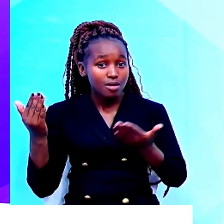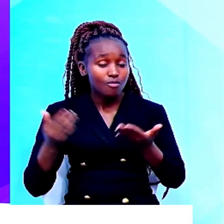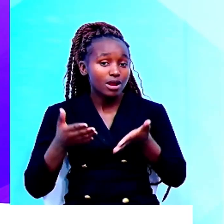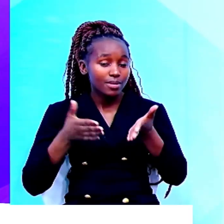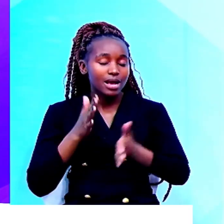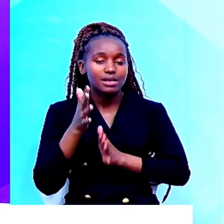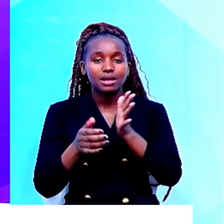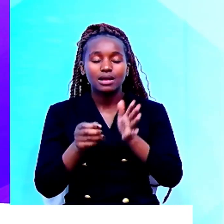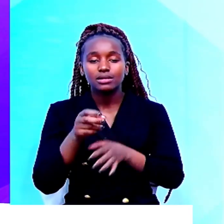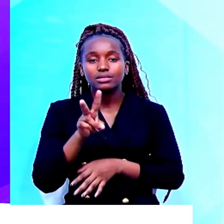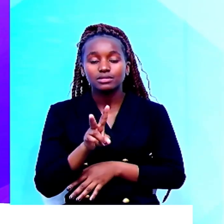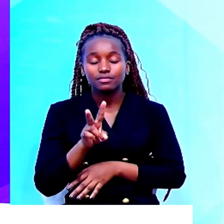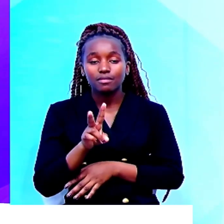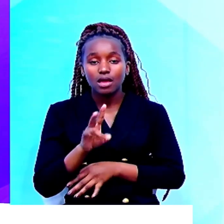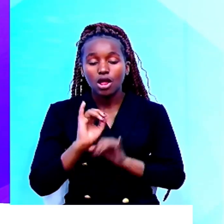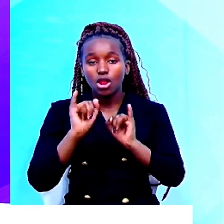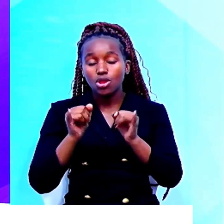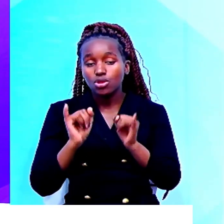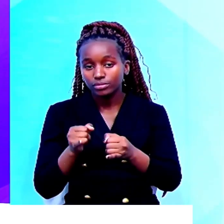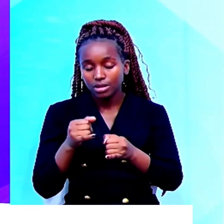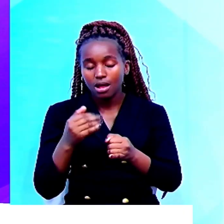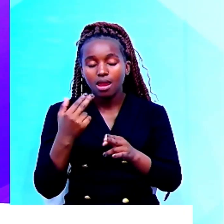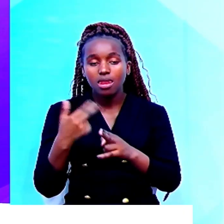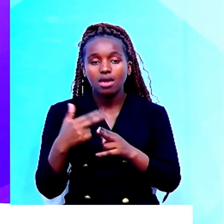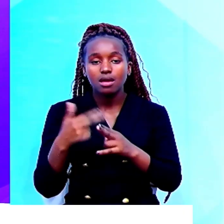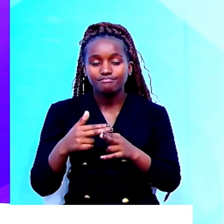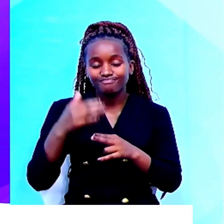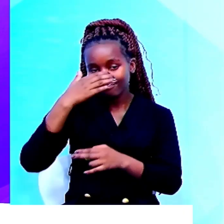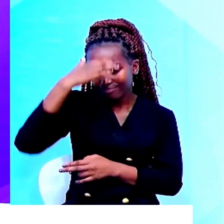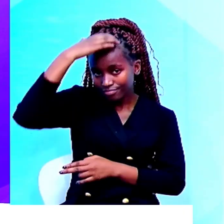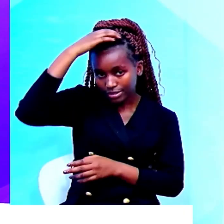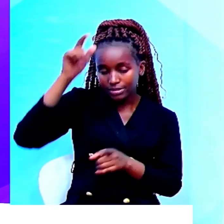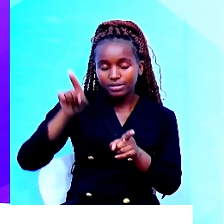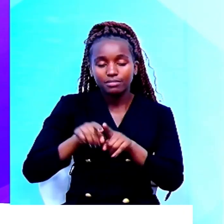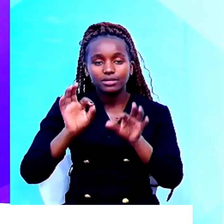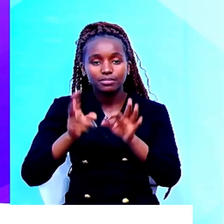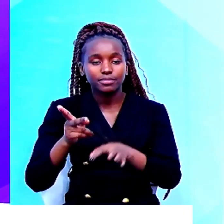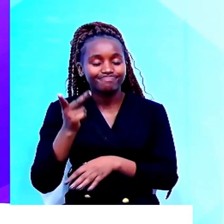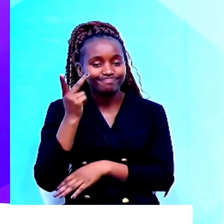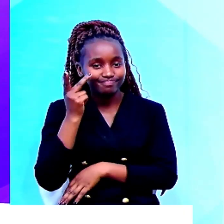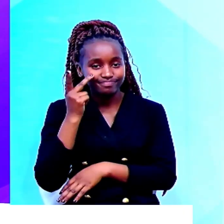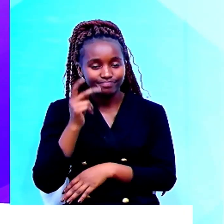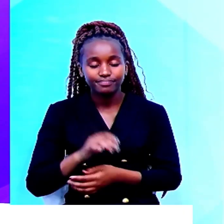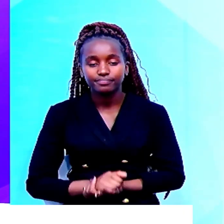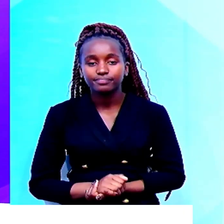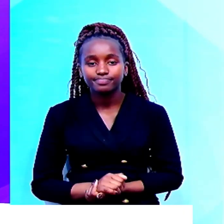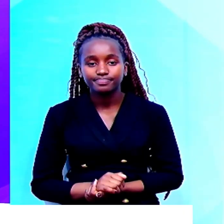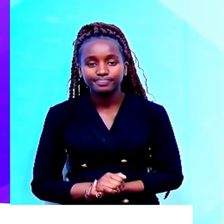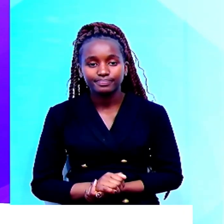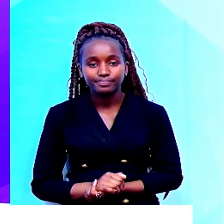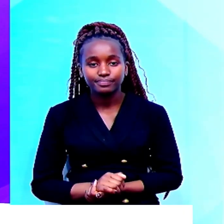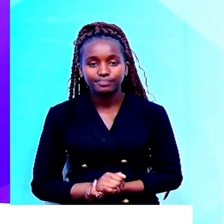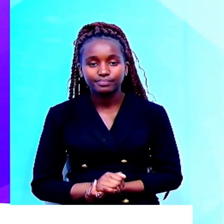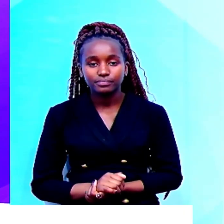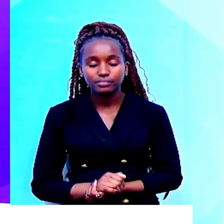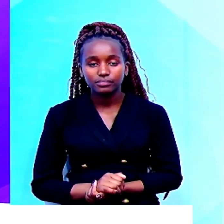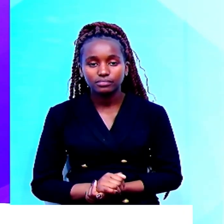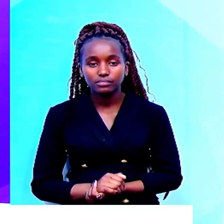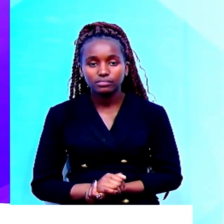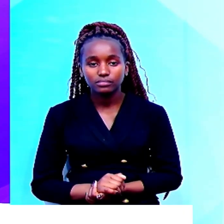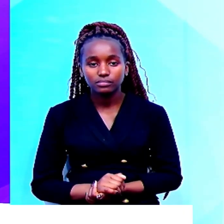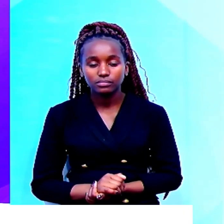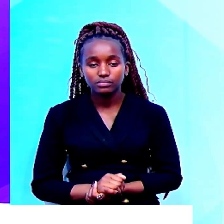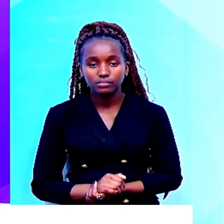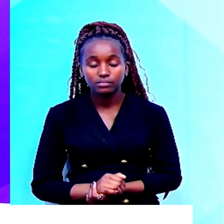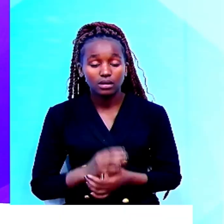TV Prime Edition. My name is Chris Mololo. Our sign language interpreter is Esther Kendi. We